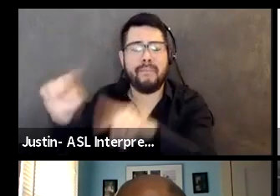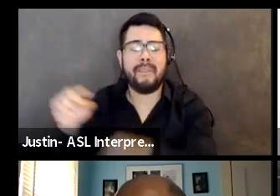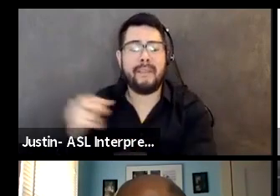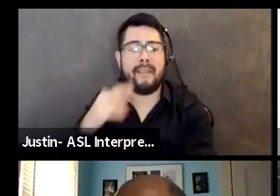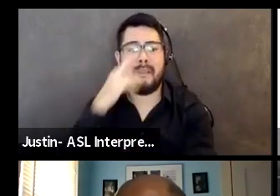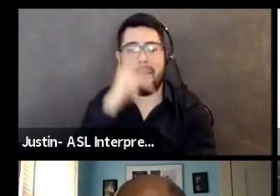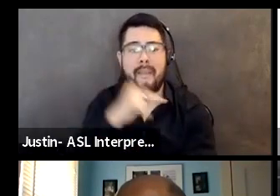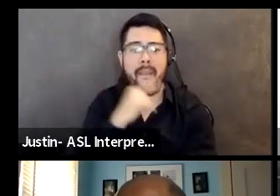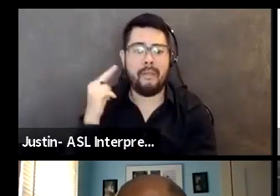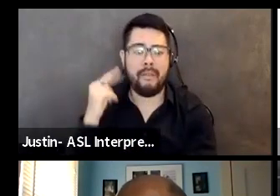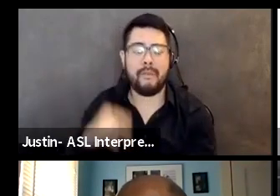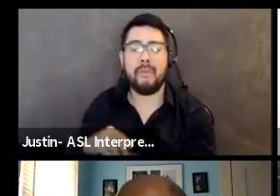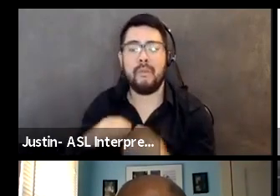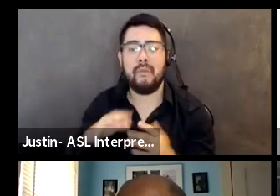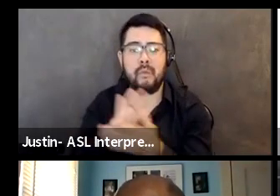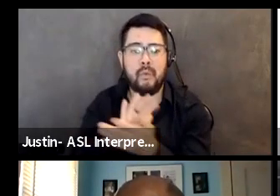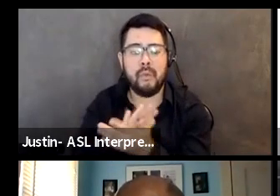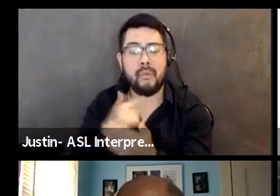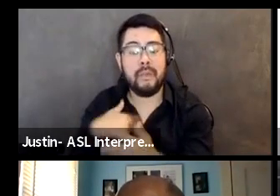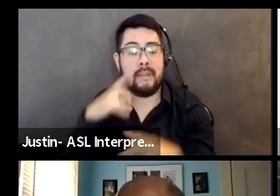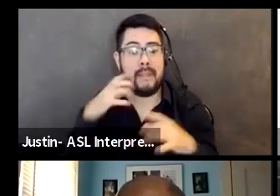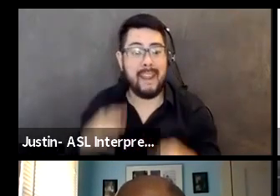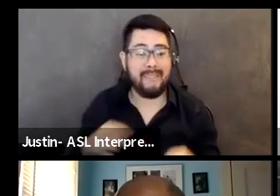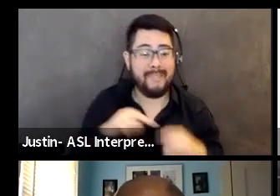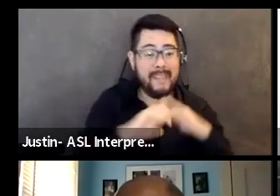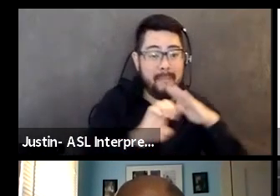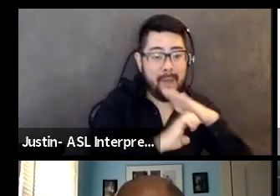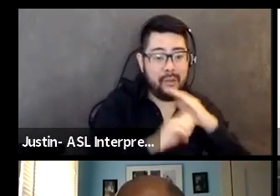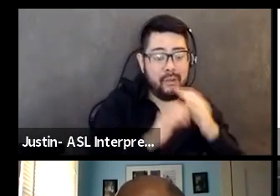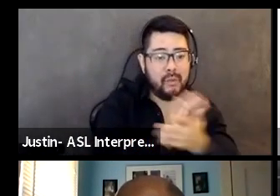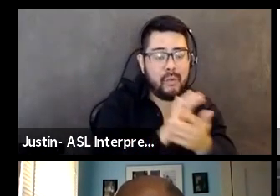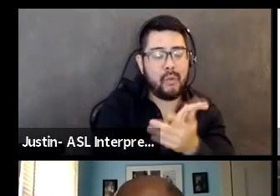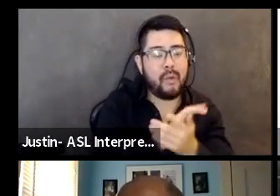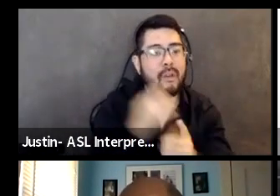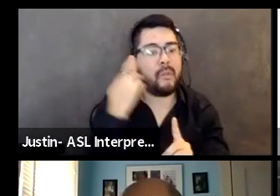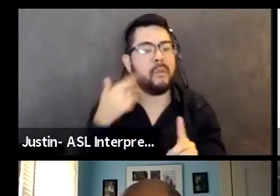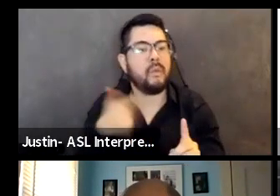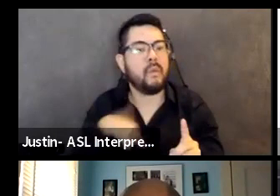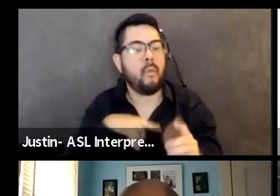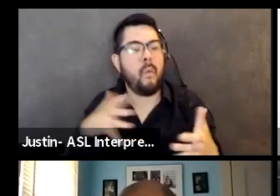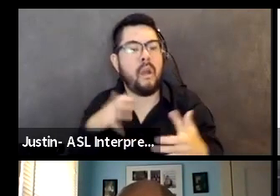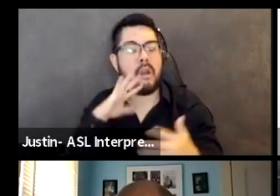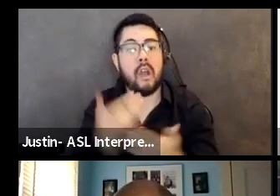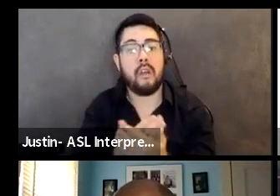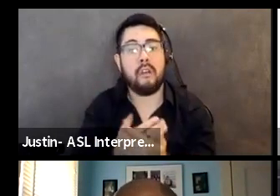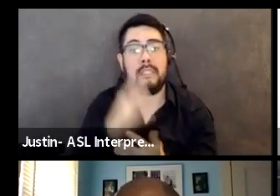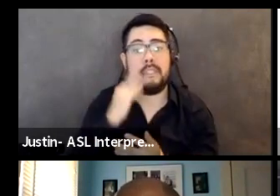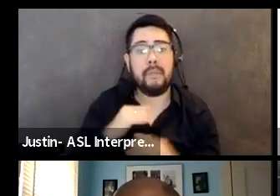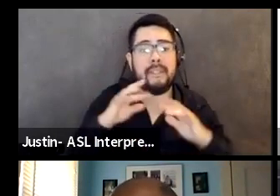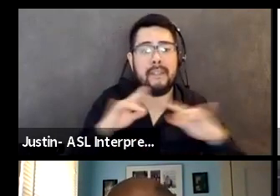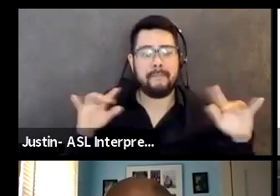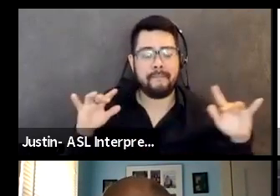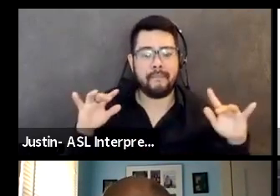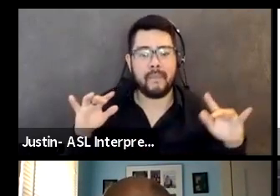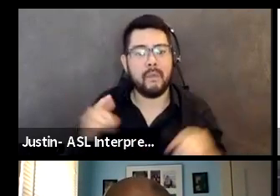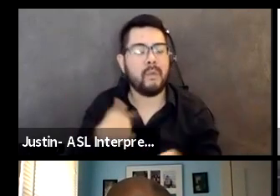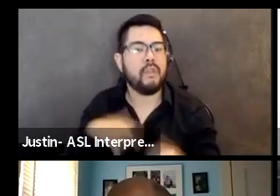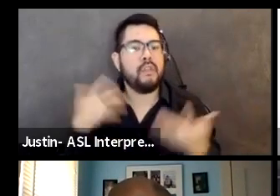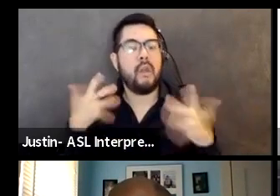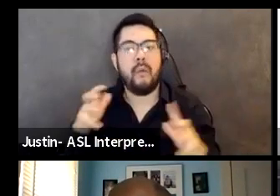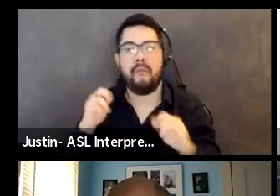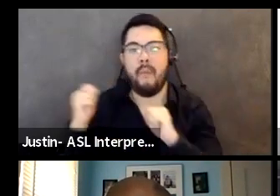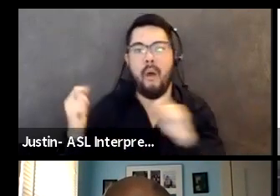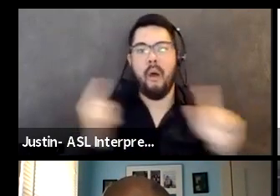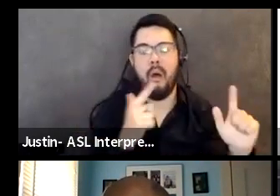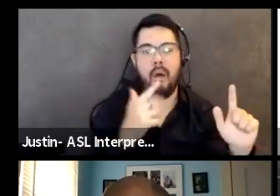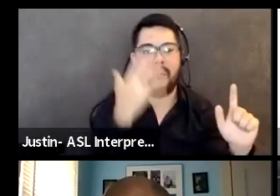gretchen can experience diversity we didn't want her to attend a school well where everyone looks just like her we